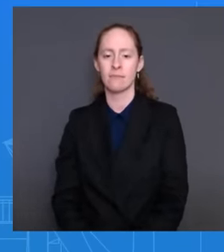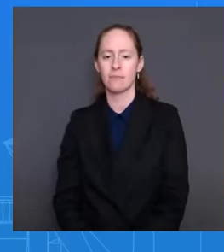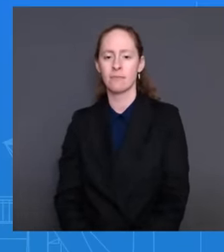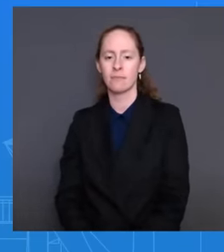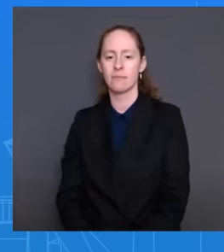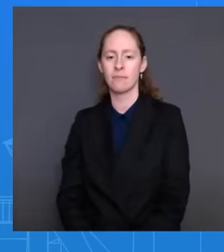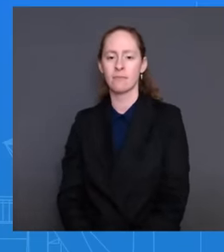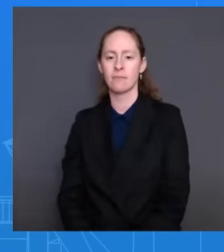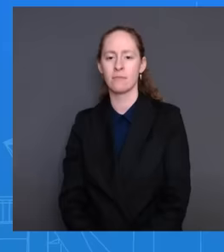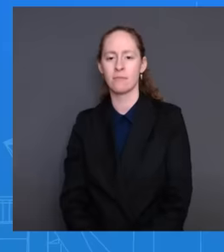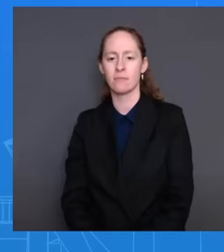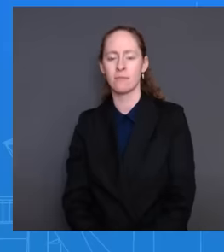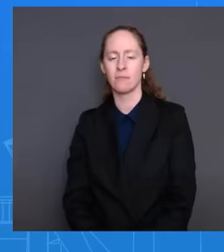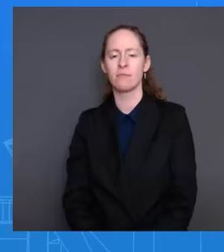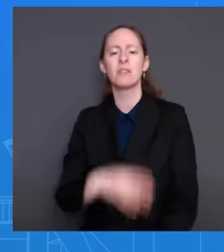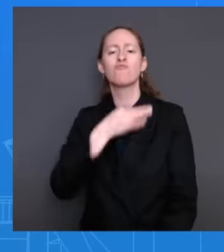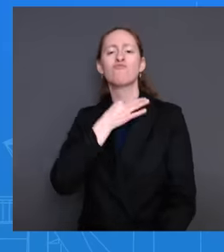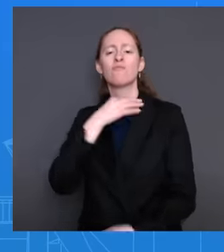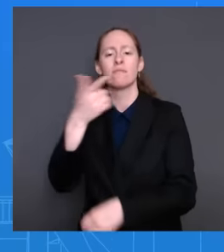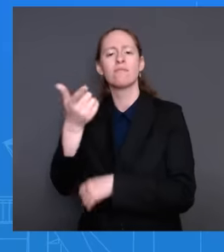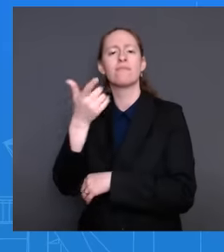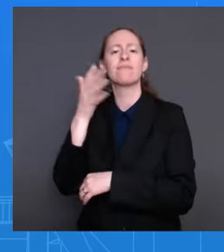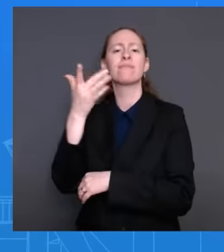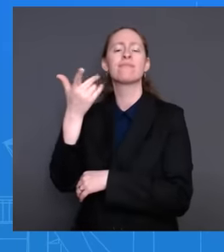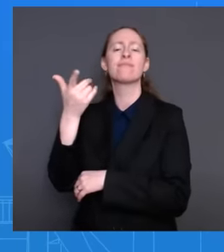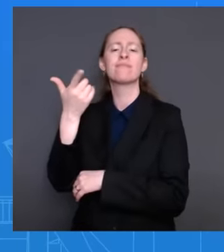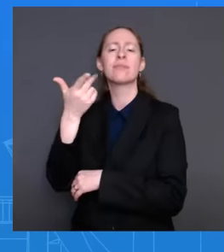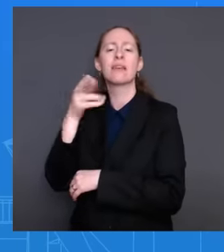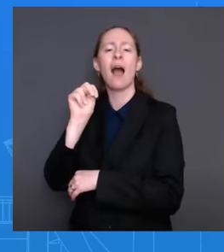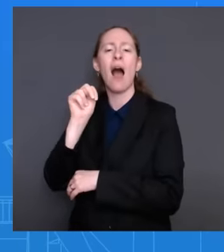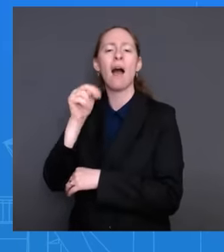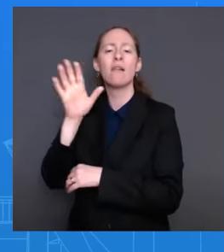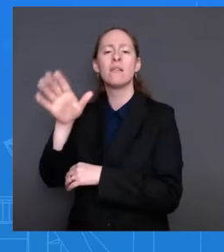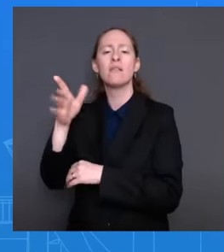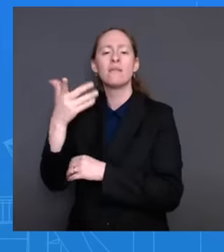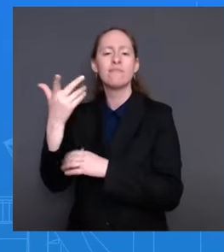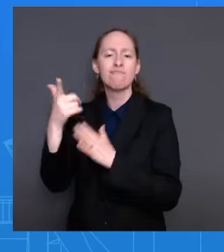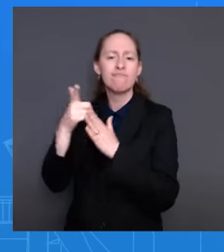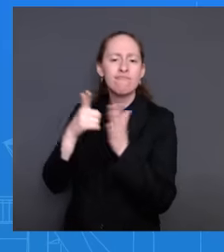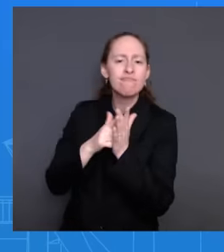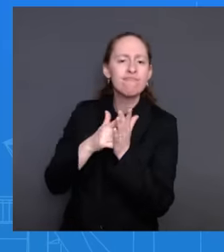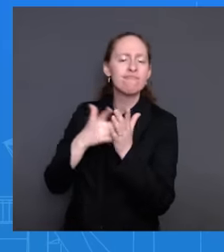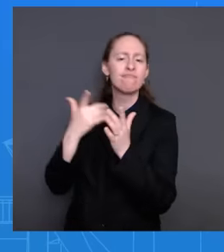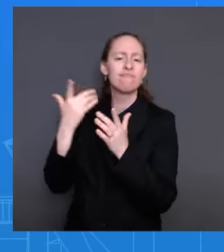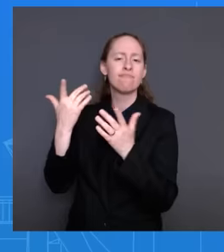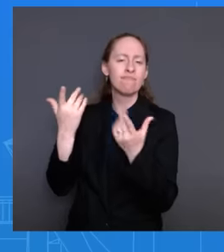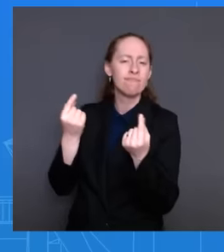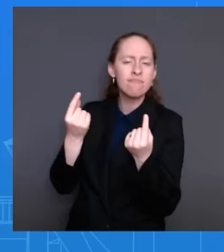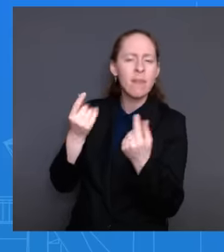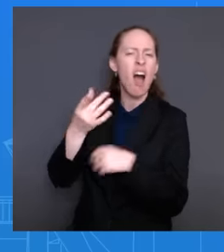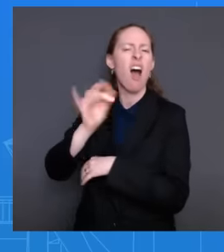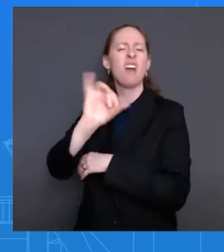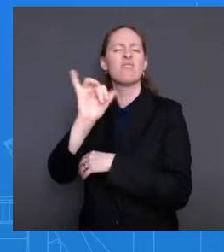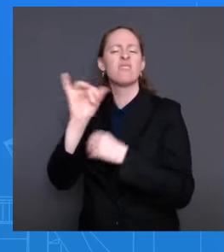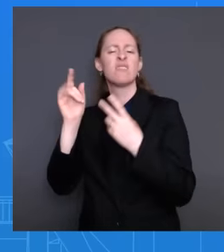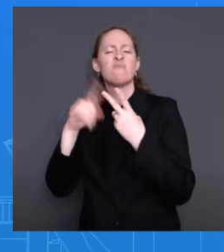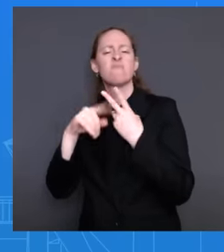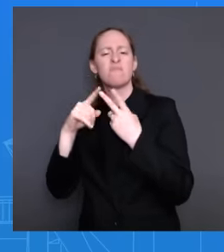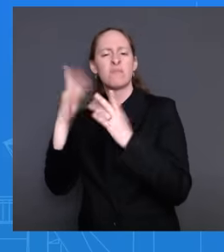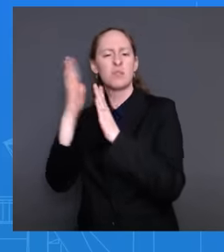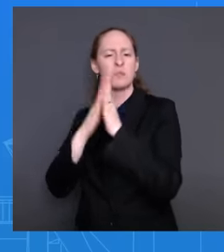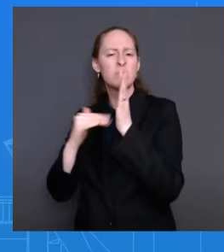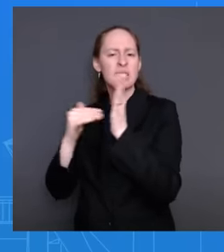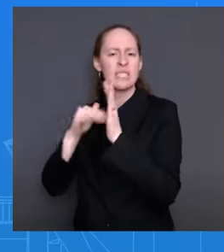president mentioned what New Zealand has done on this issue. What does he think, or what does the White House think the United States can learn from New Zealand